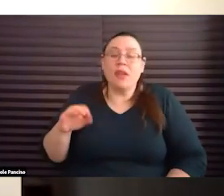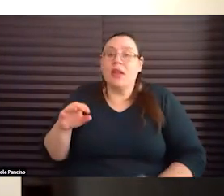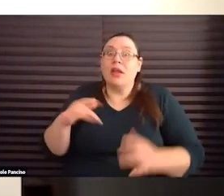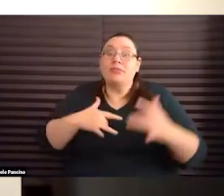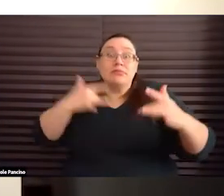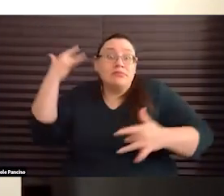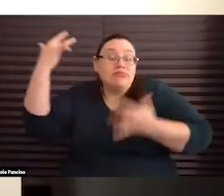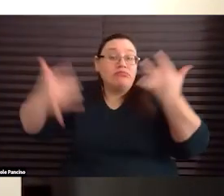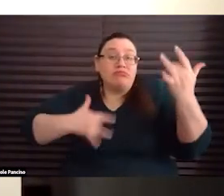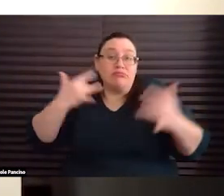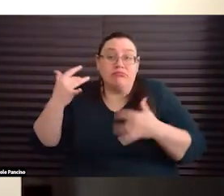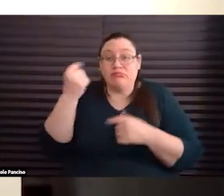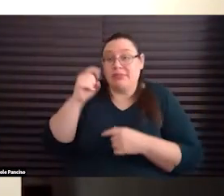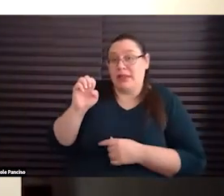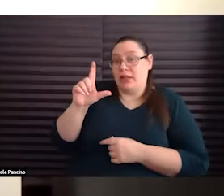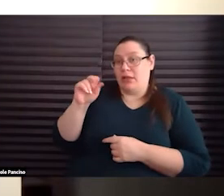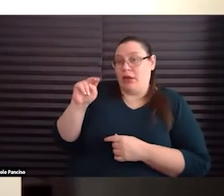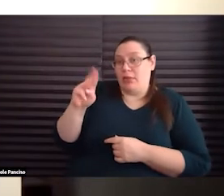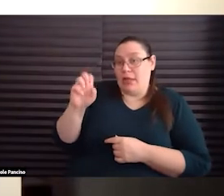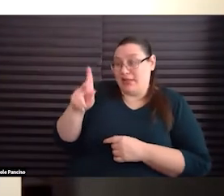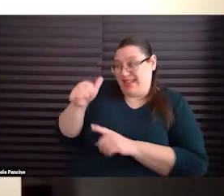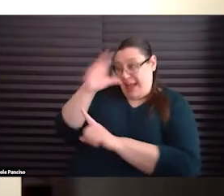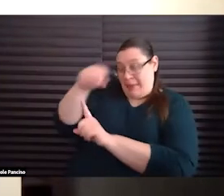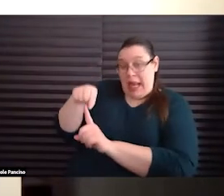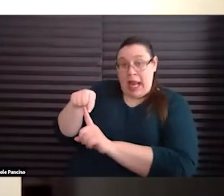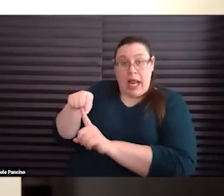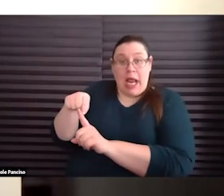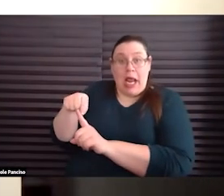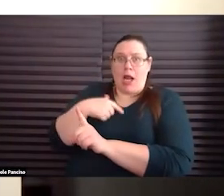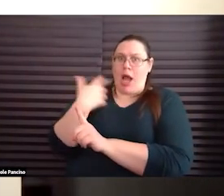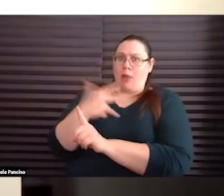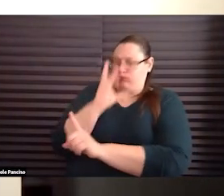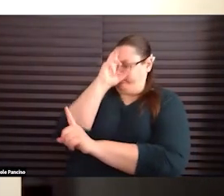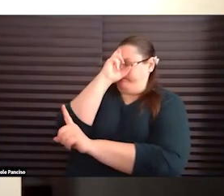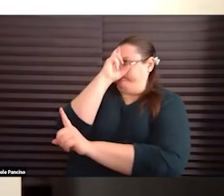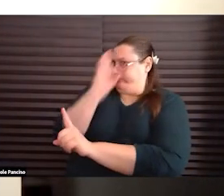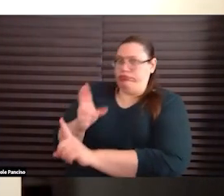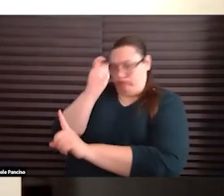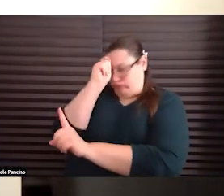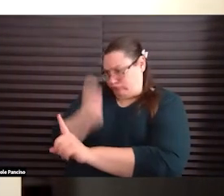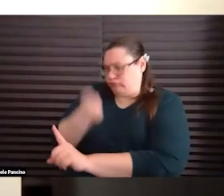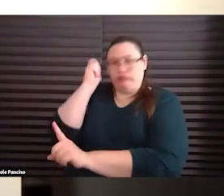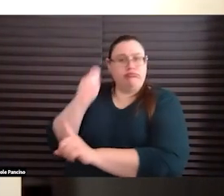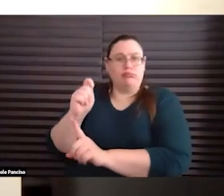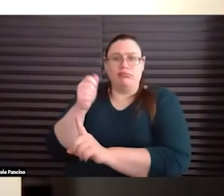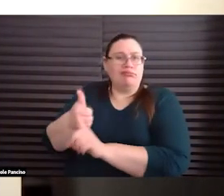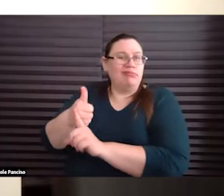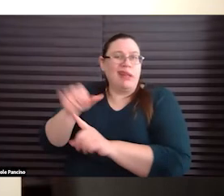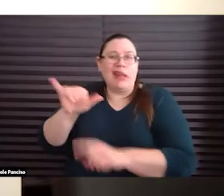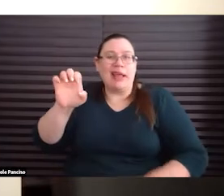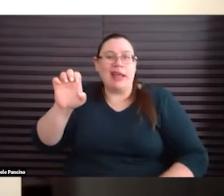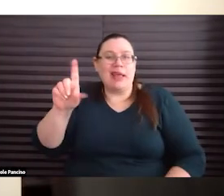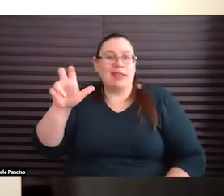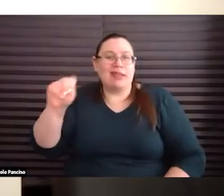exciting, even though Elon Musk, a man I have immense respect for, the Edison of the 21st century, he